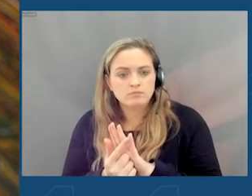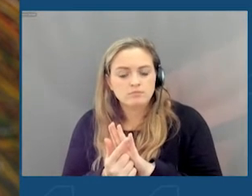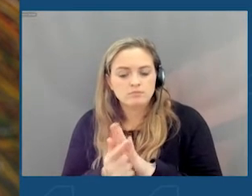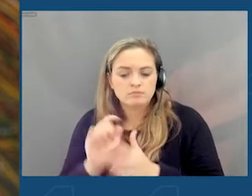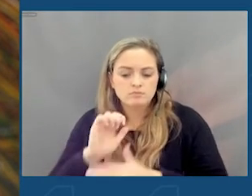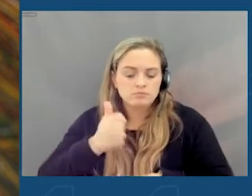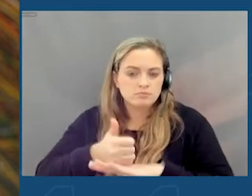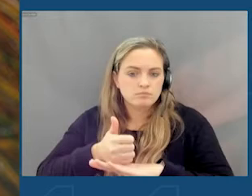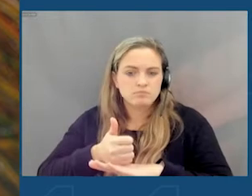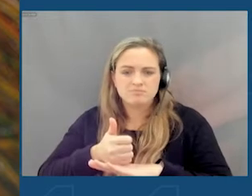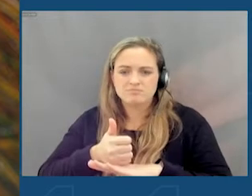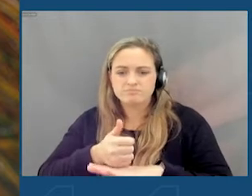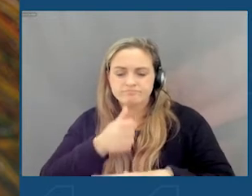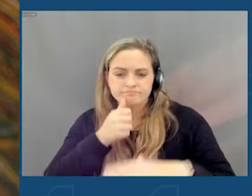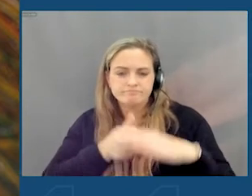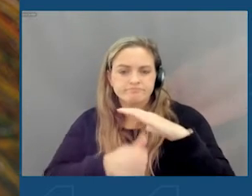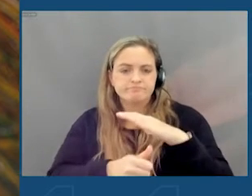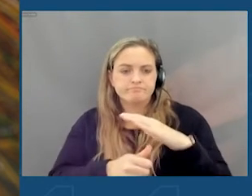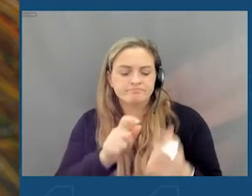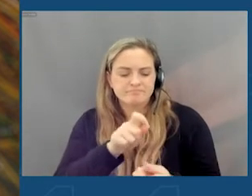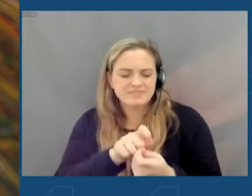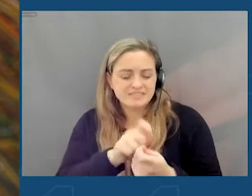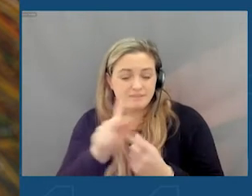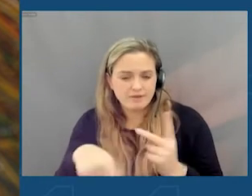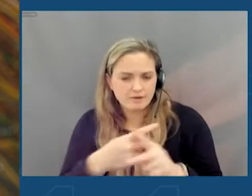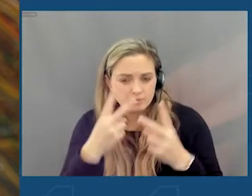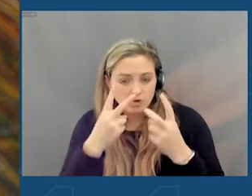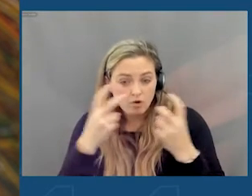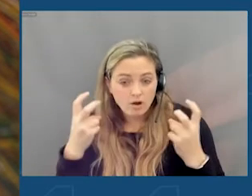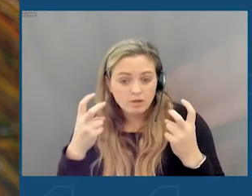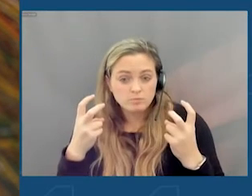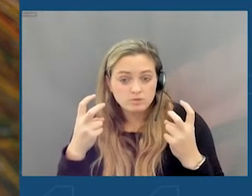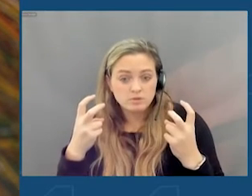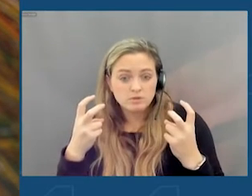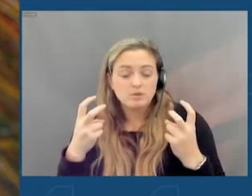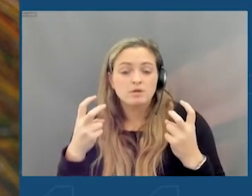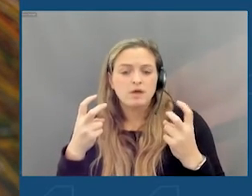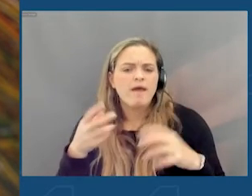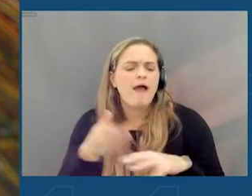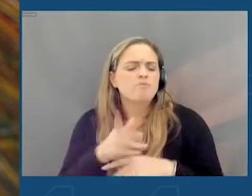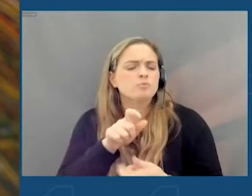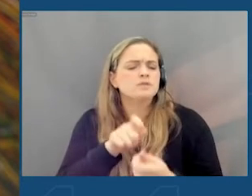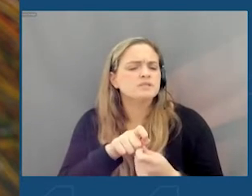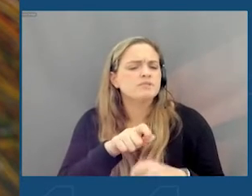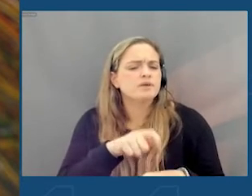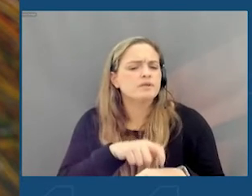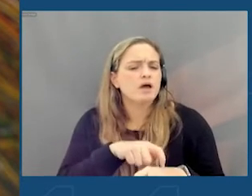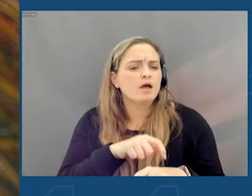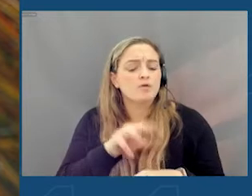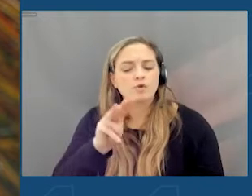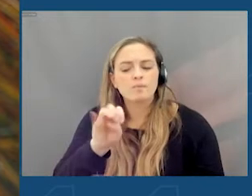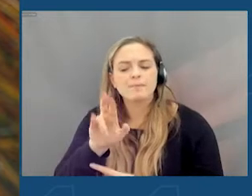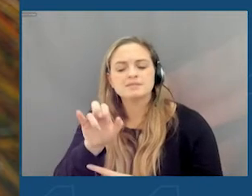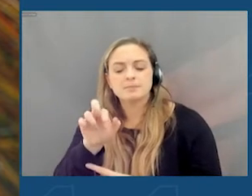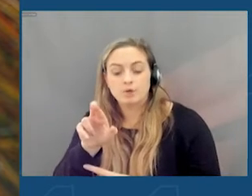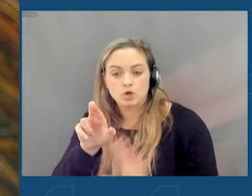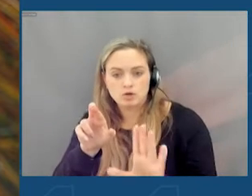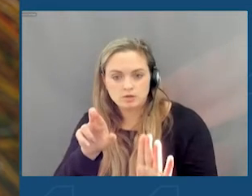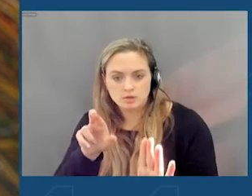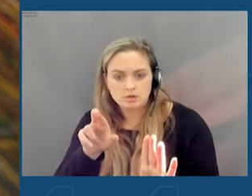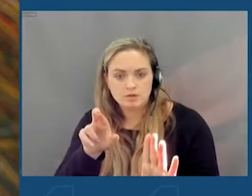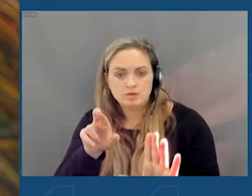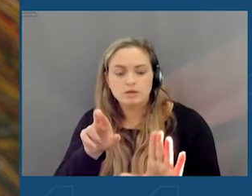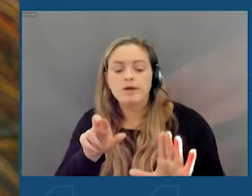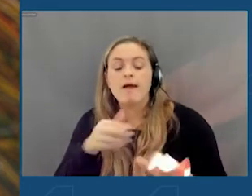criminal records for specific crimes after a rating period. Now, we're talking about misdemeanors for starts, sealed after